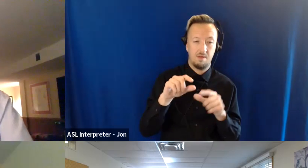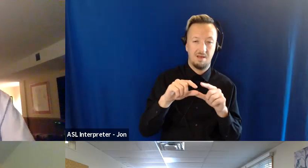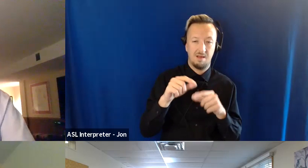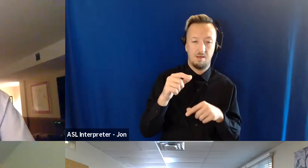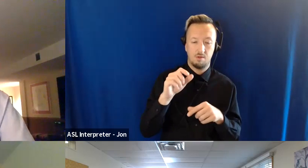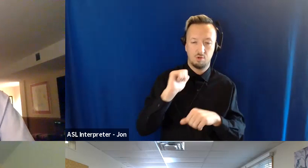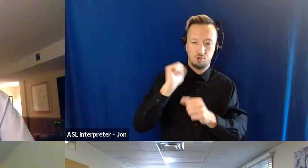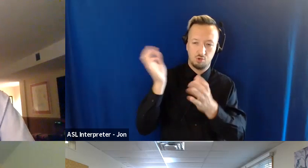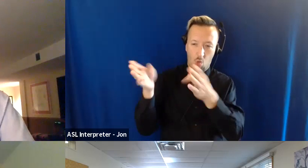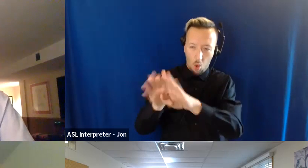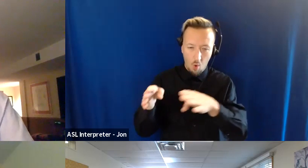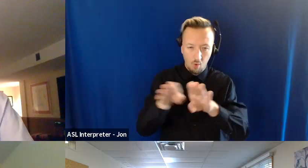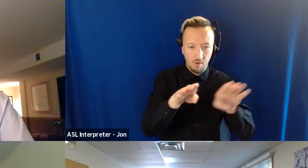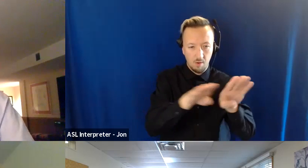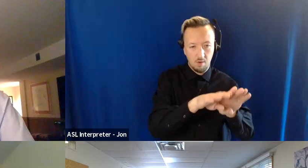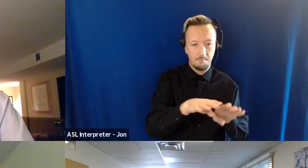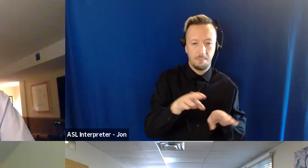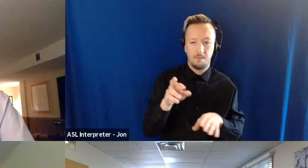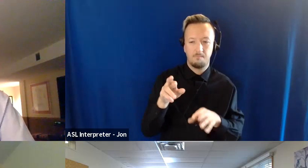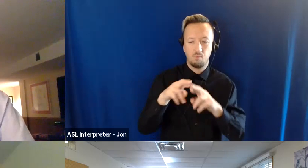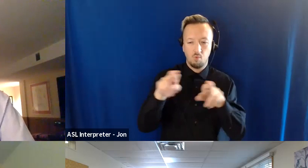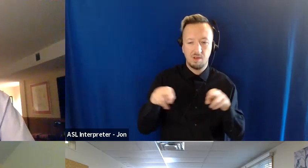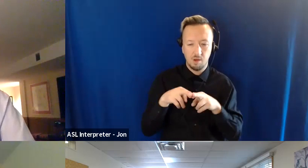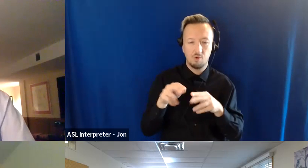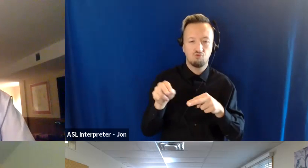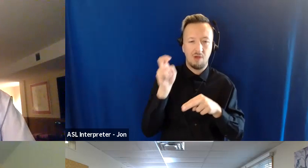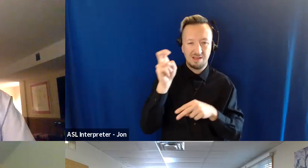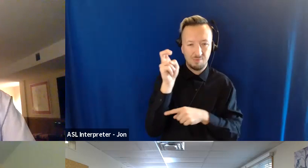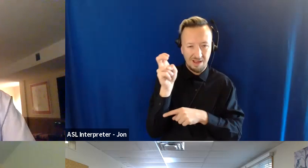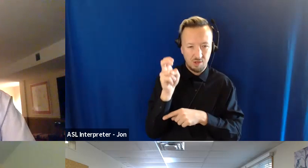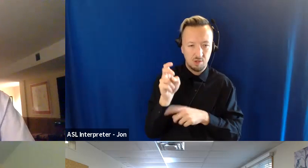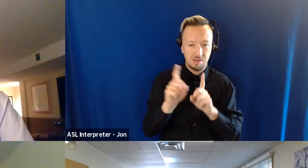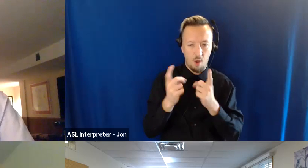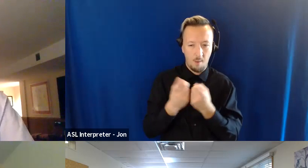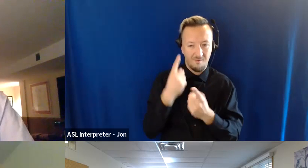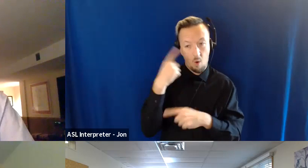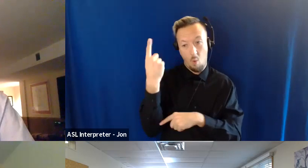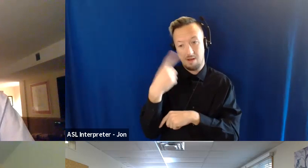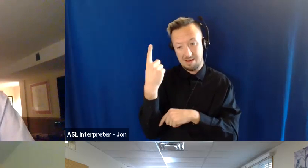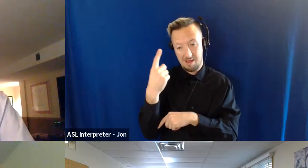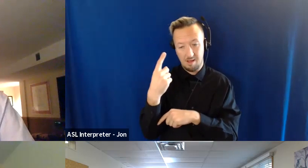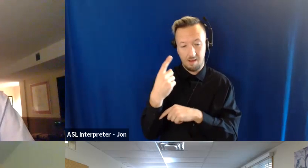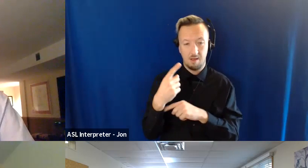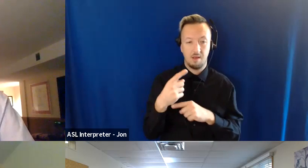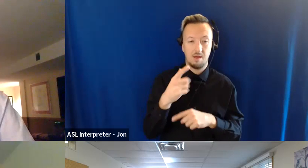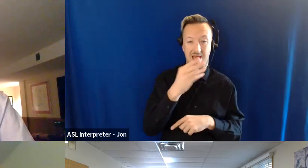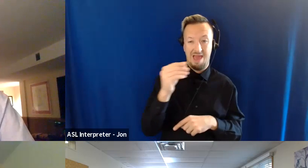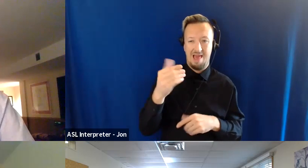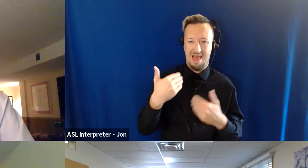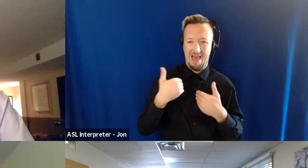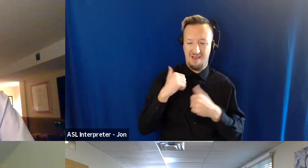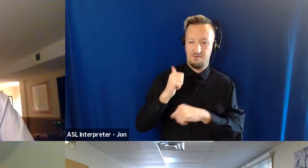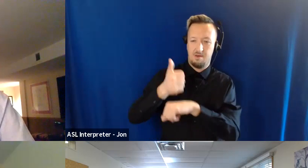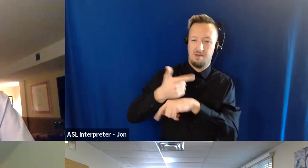and shutting down the regional transportation department for a day. And there's a monument to the